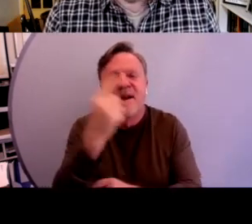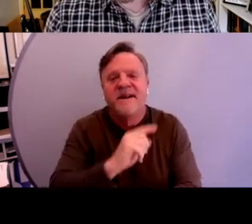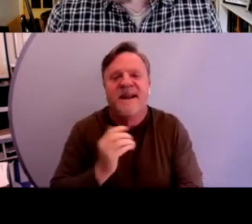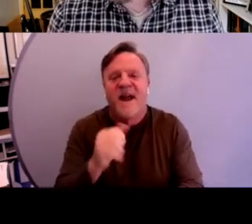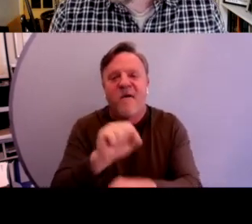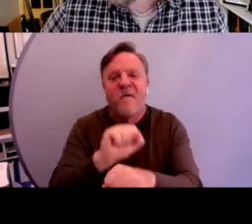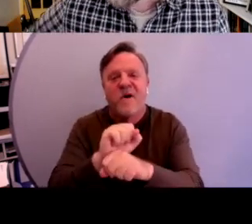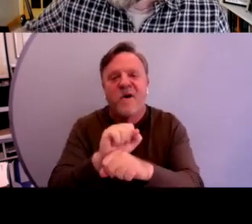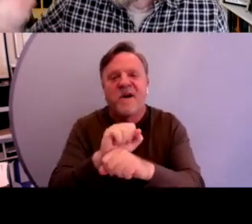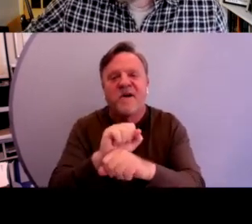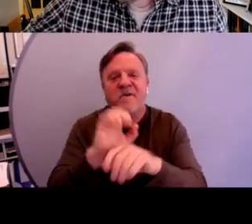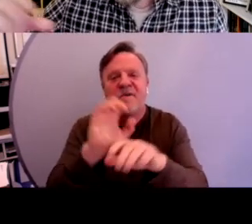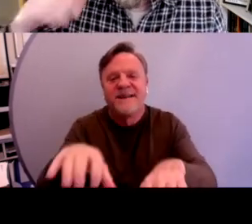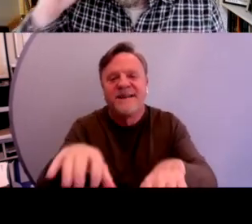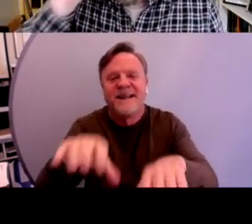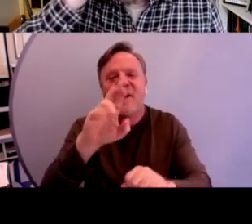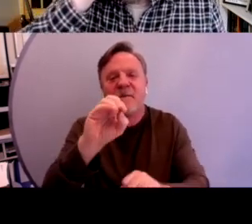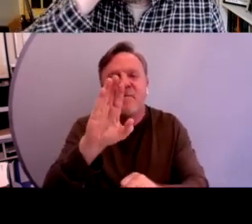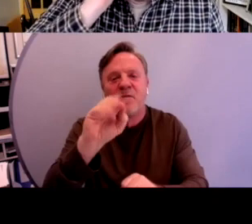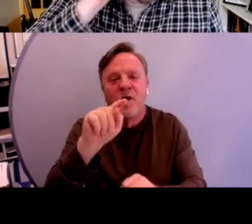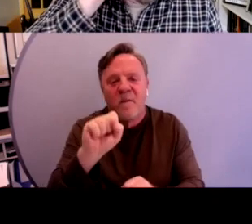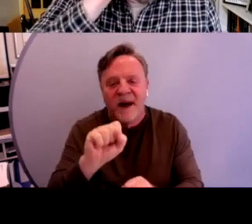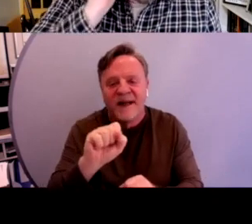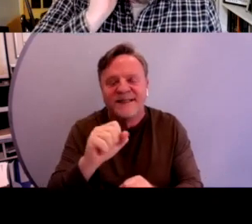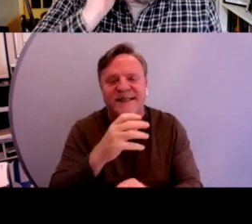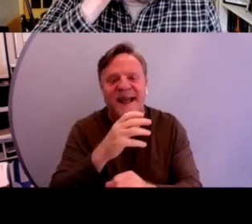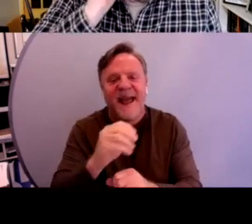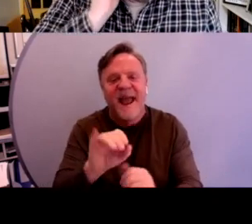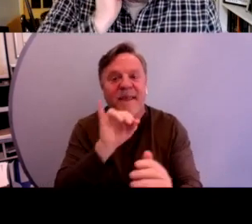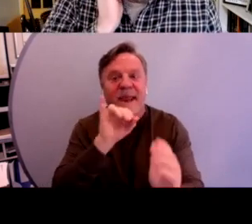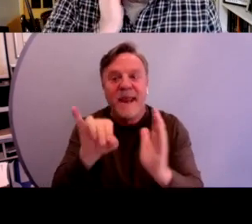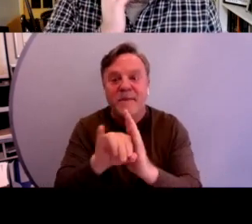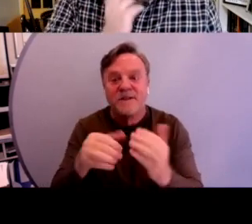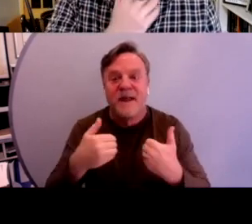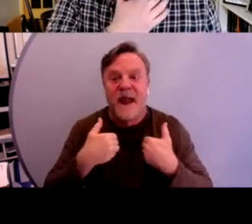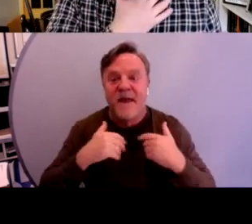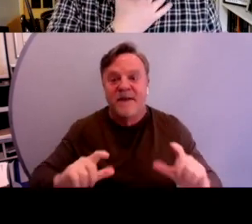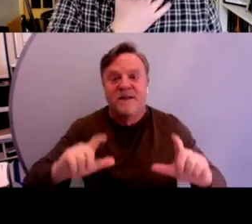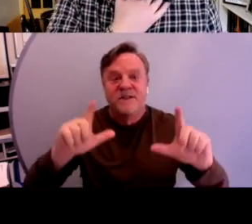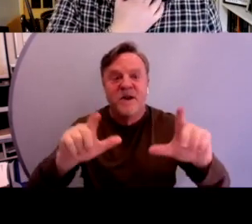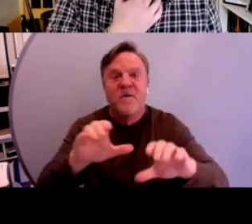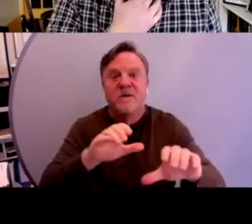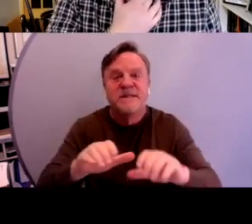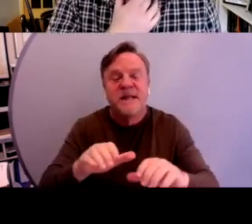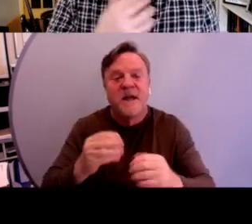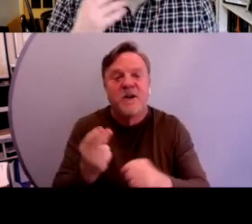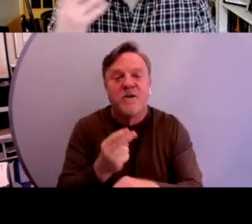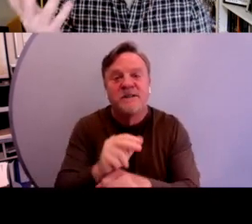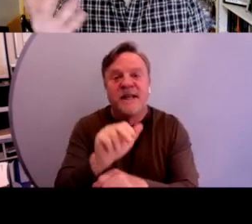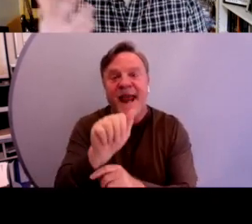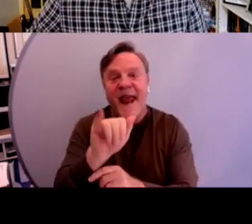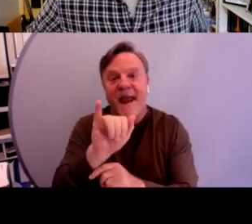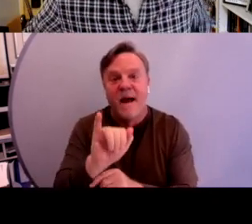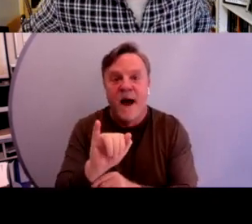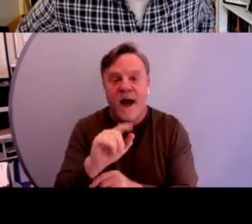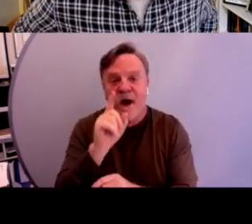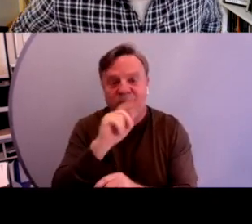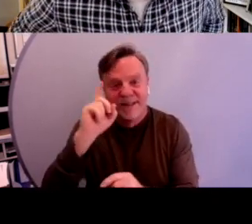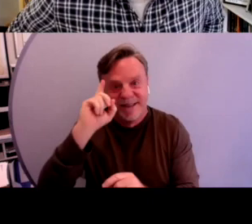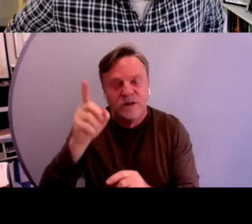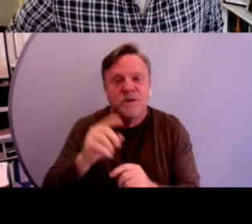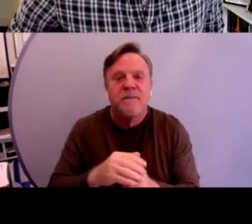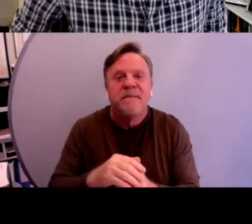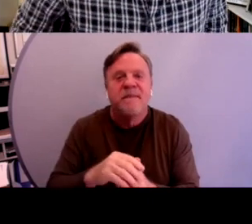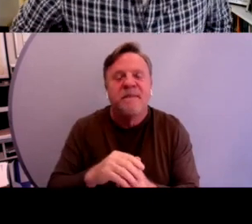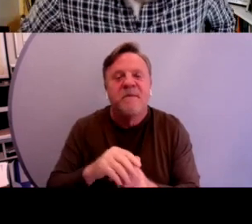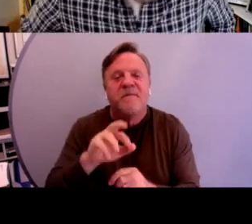robots. And actually this image that I have up here on the screen was done by AI. they robots would bring a certain